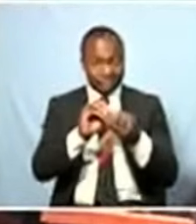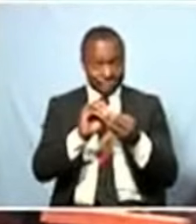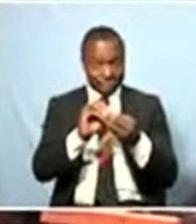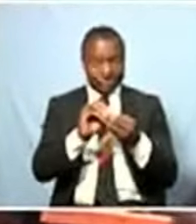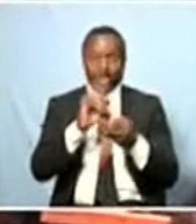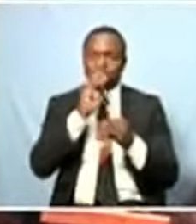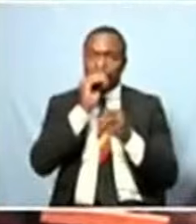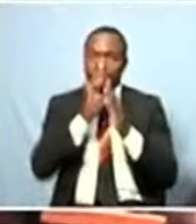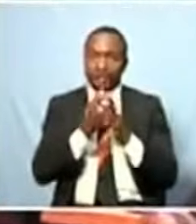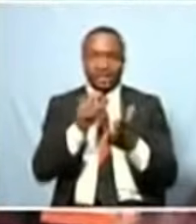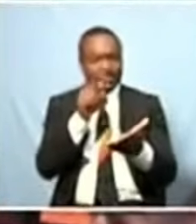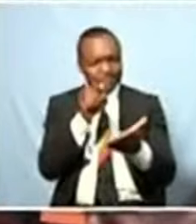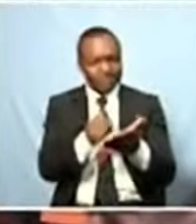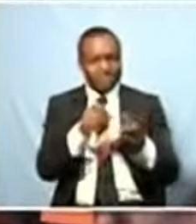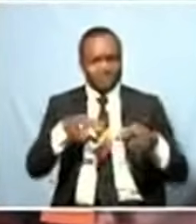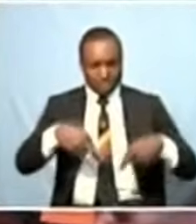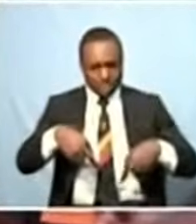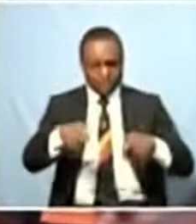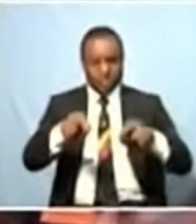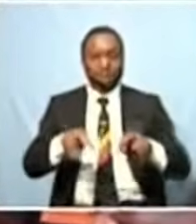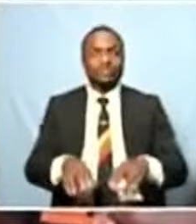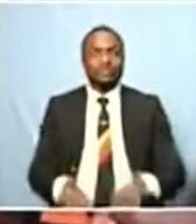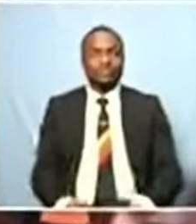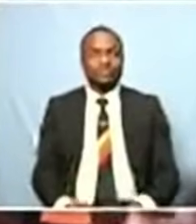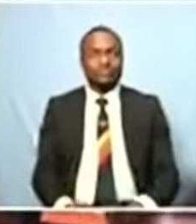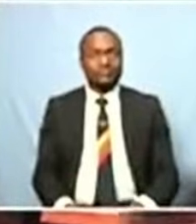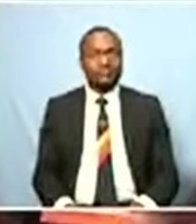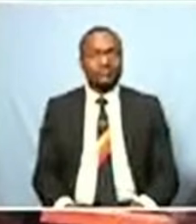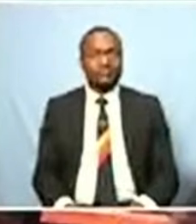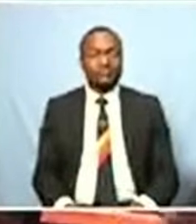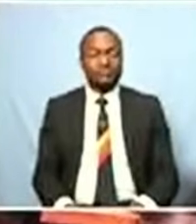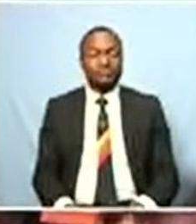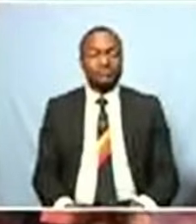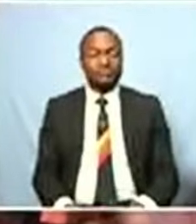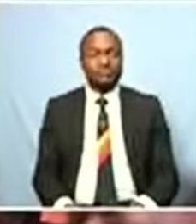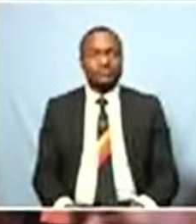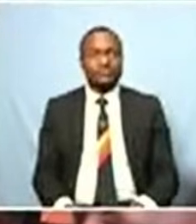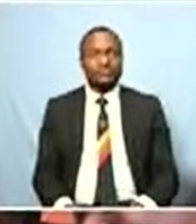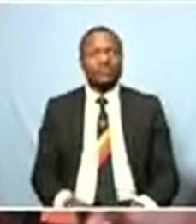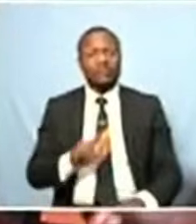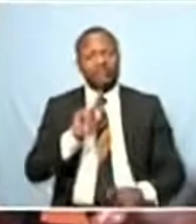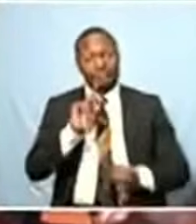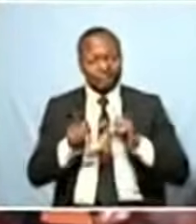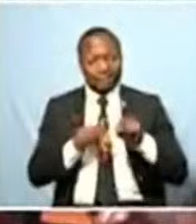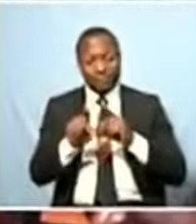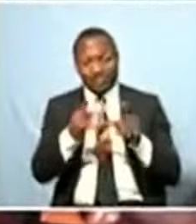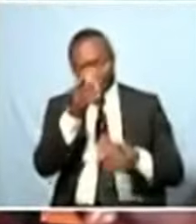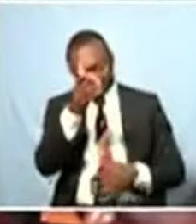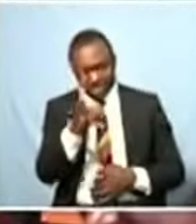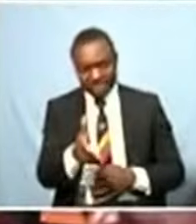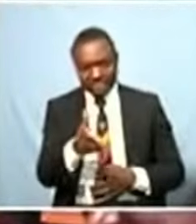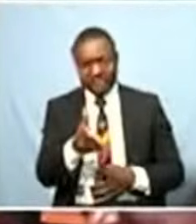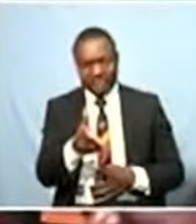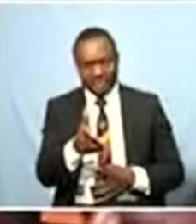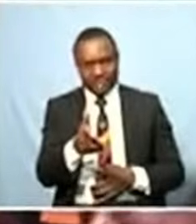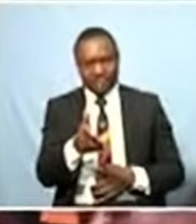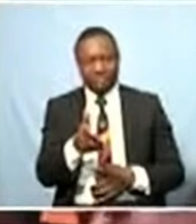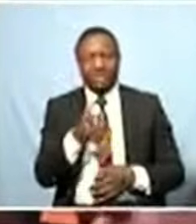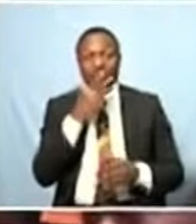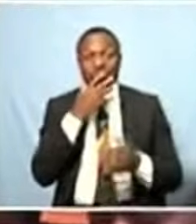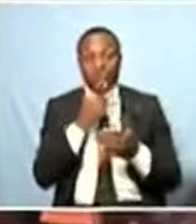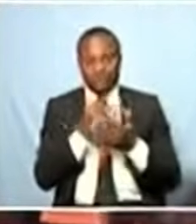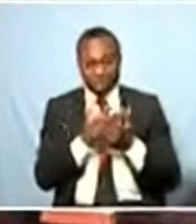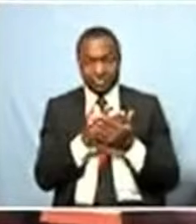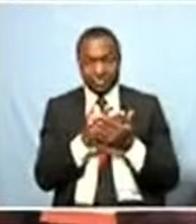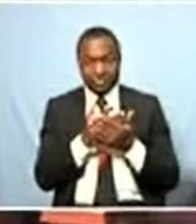Speaker, this road, a lifeline for the people of Chundaponde Chiefdom, as it connects